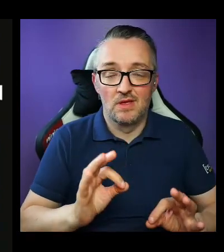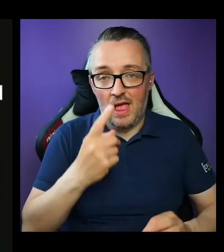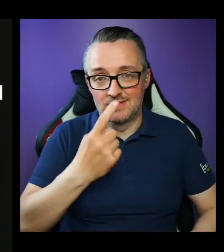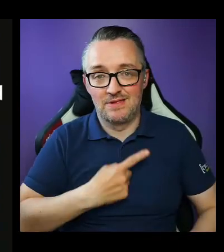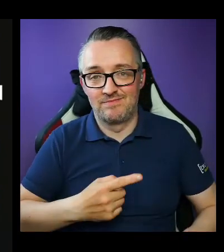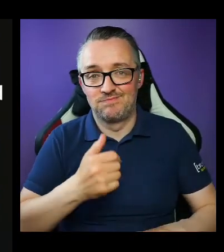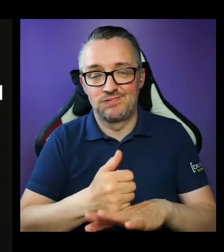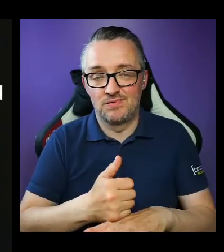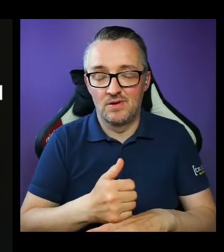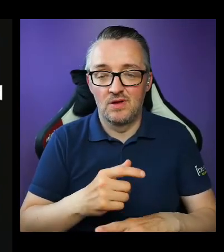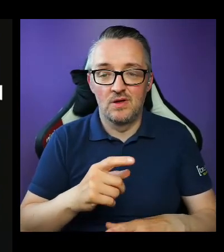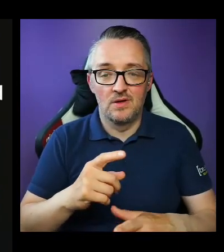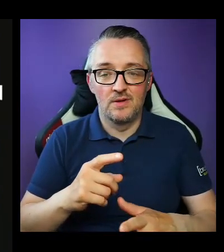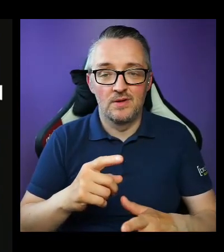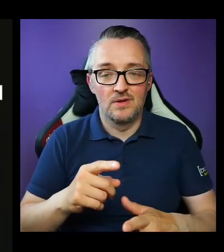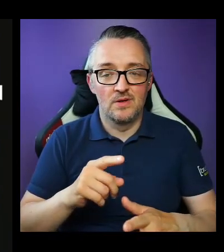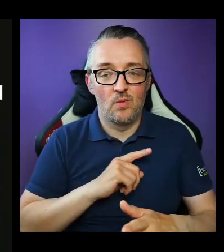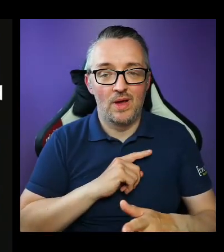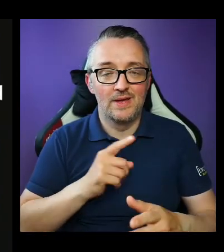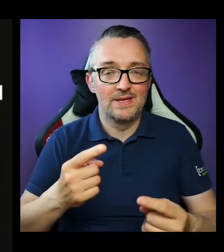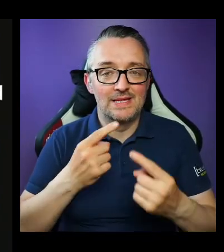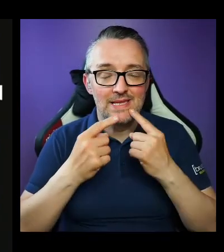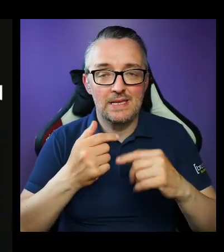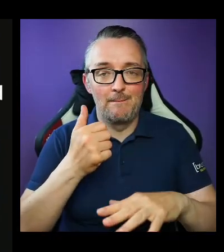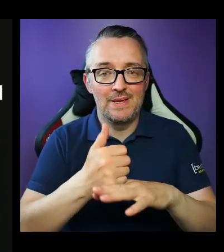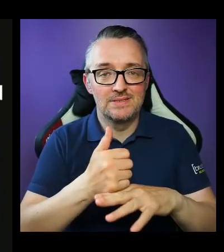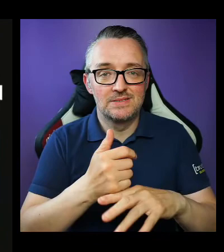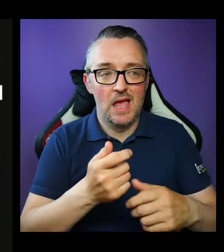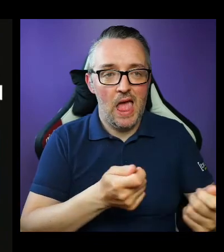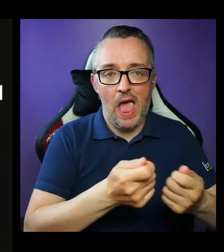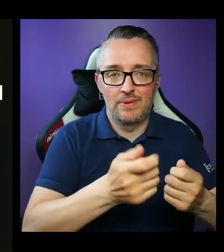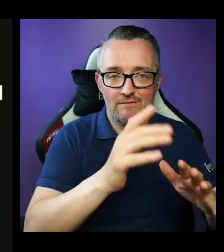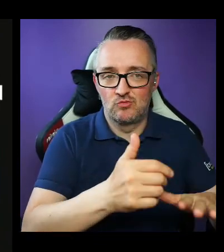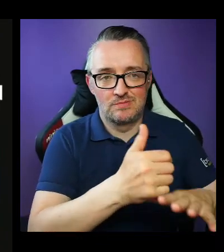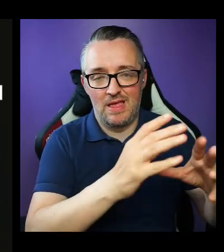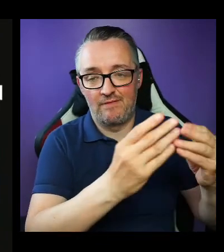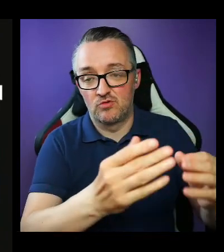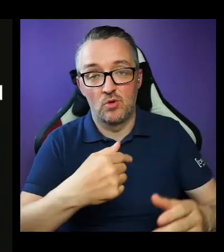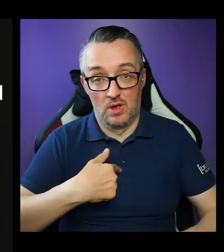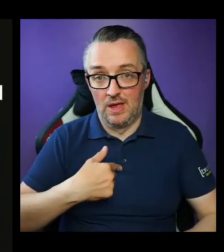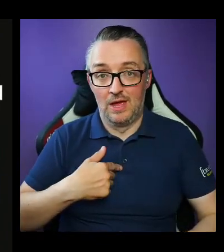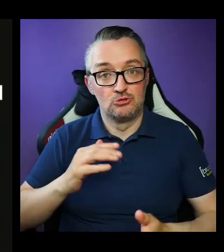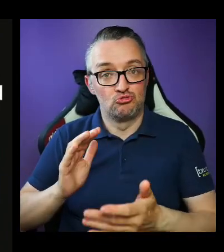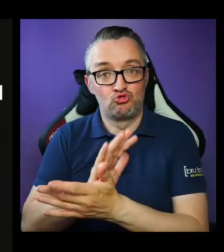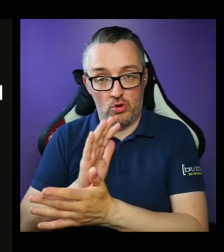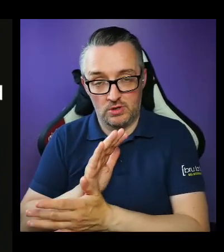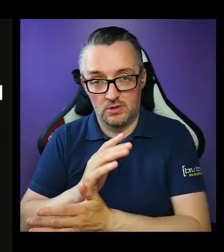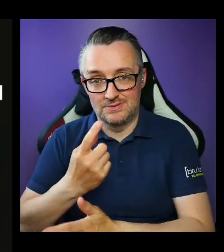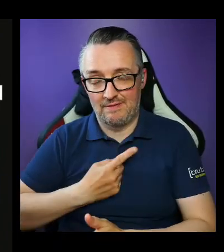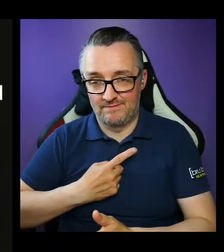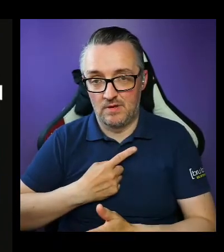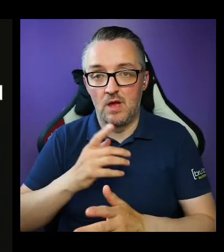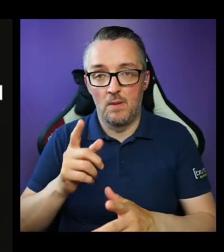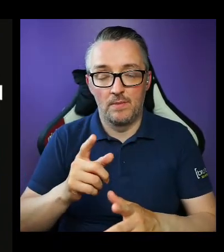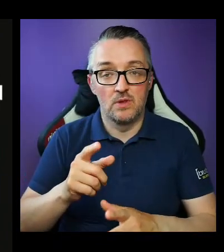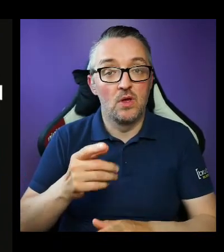be prioritized by the database admin and so on. So I enjoy that part, but it's not just